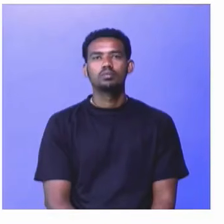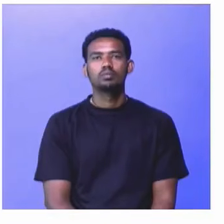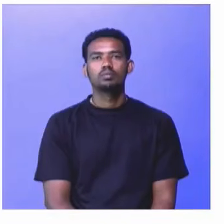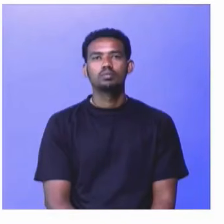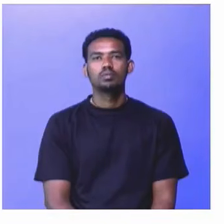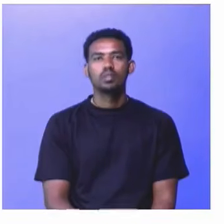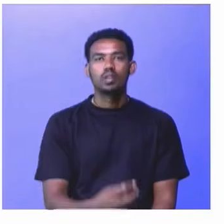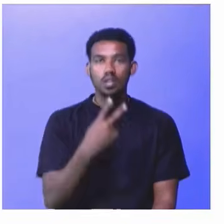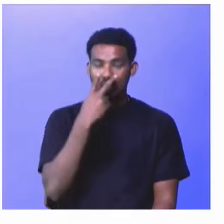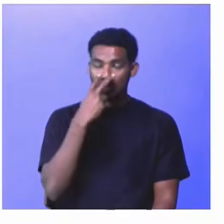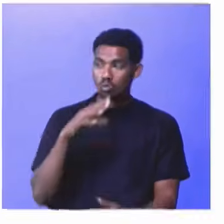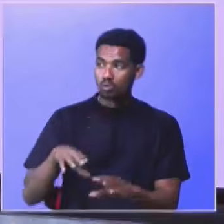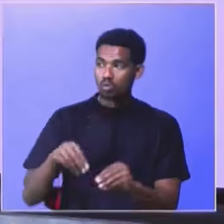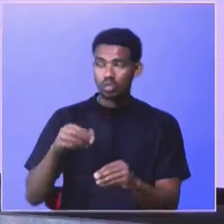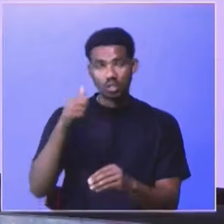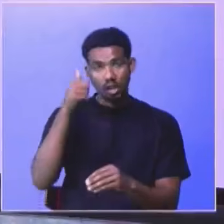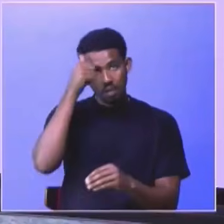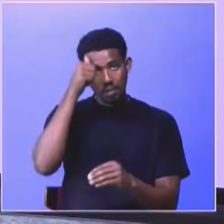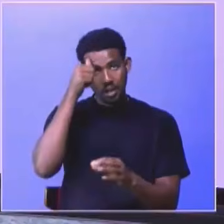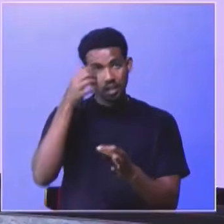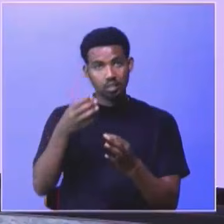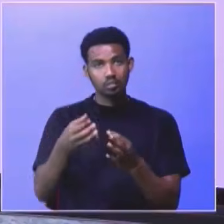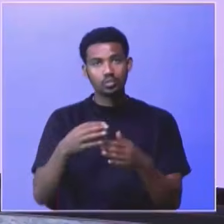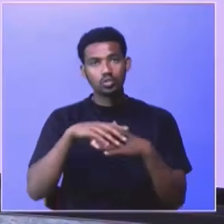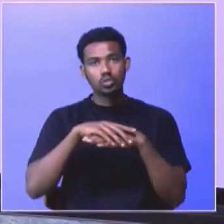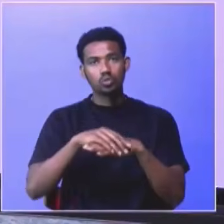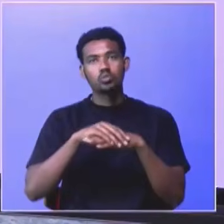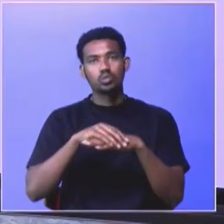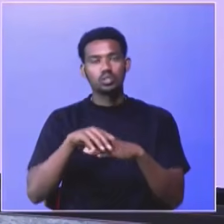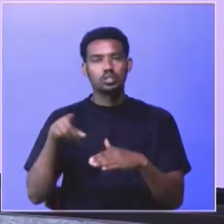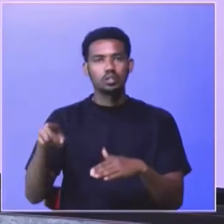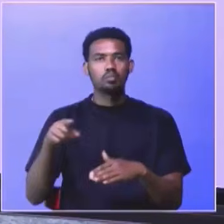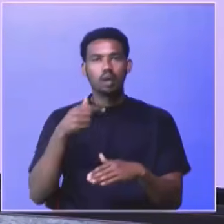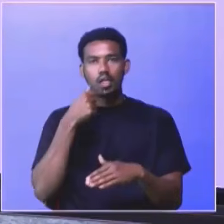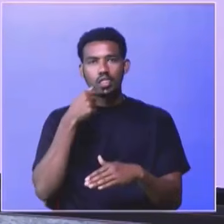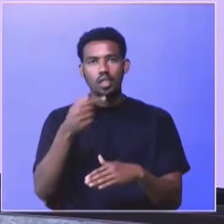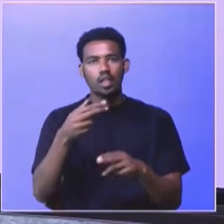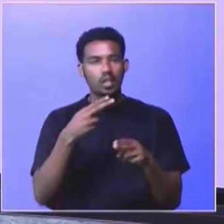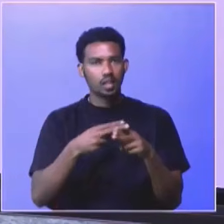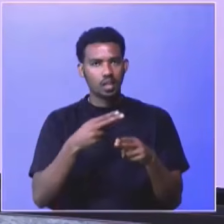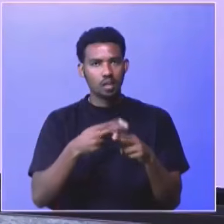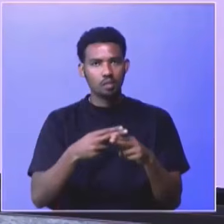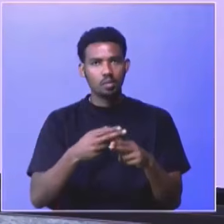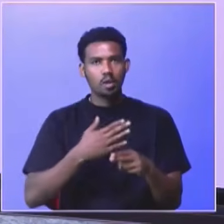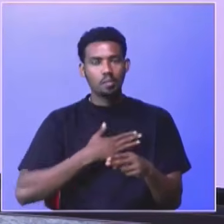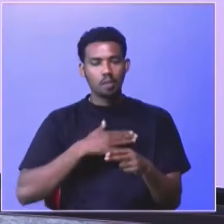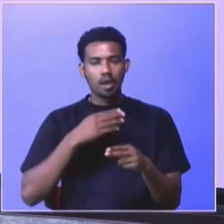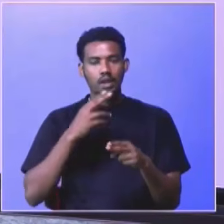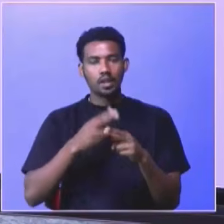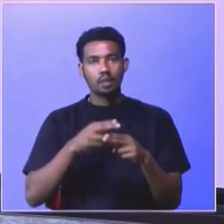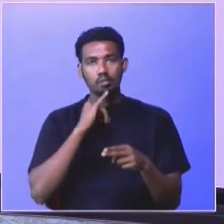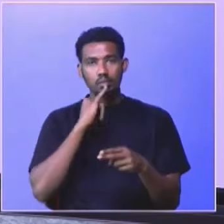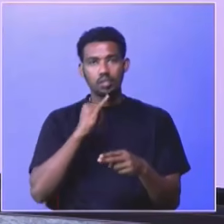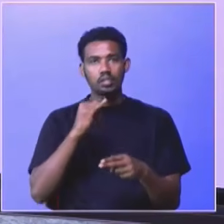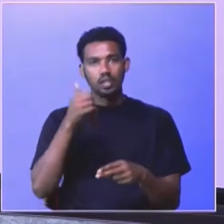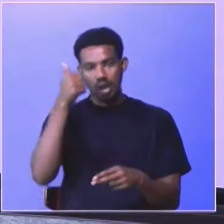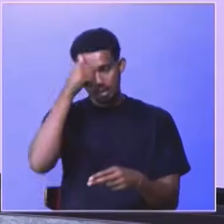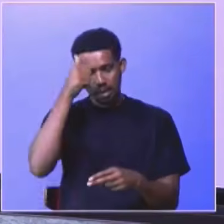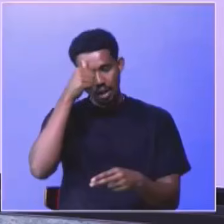Look, students, Abel has introduced himself by telling his name. My name is Abel. I am English